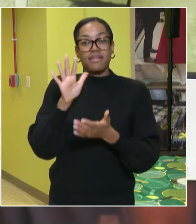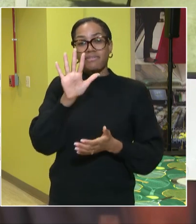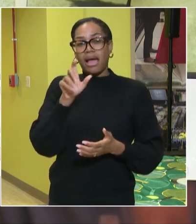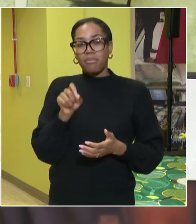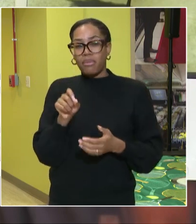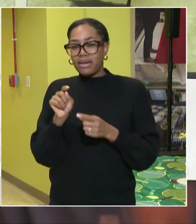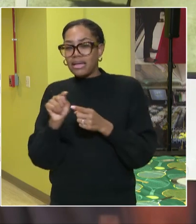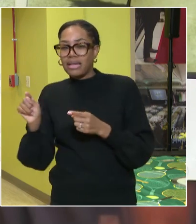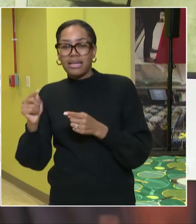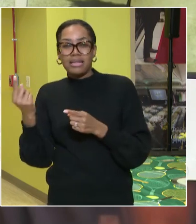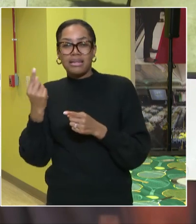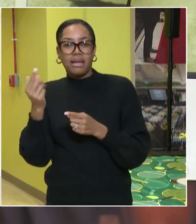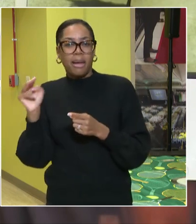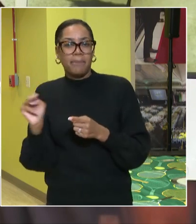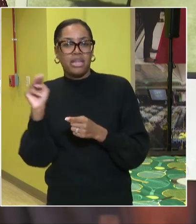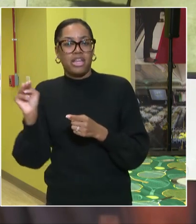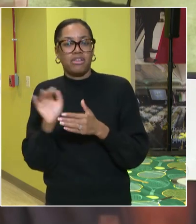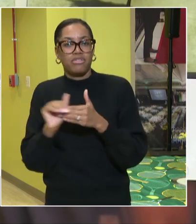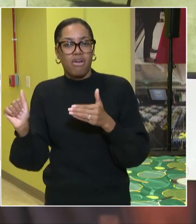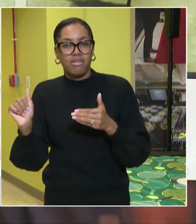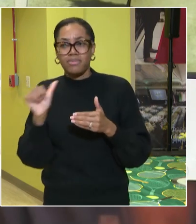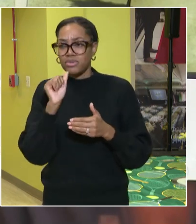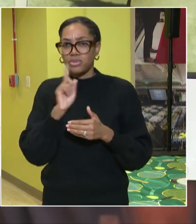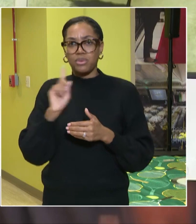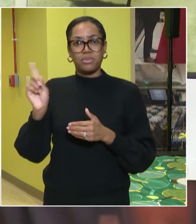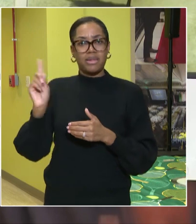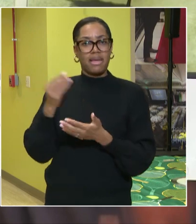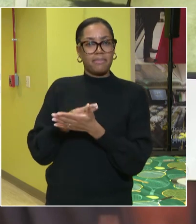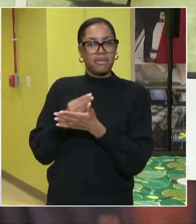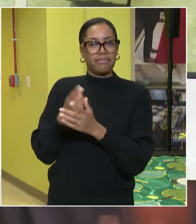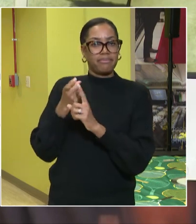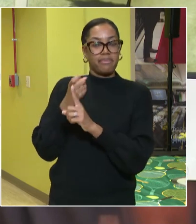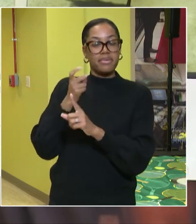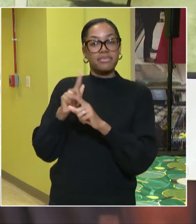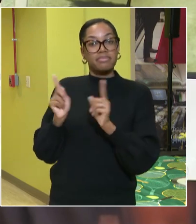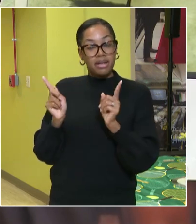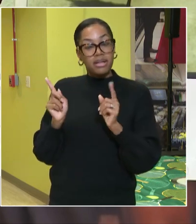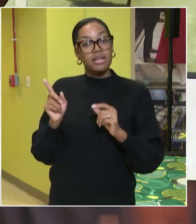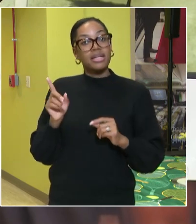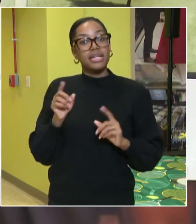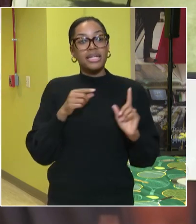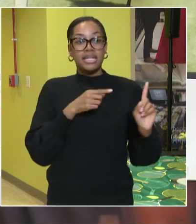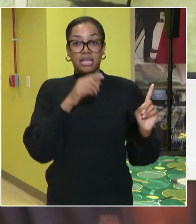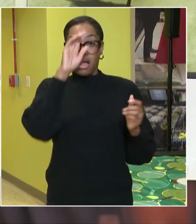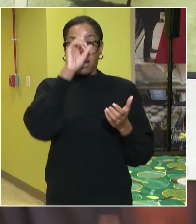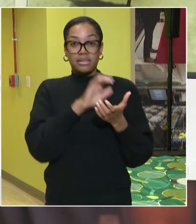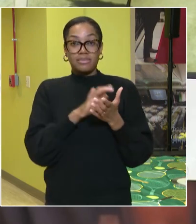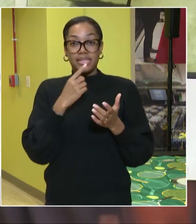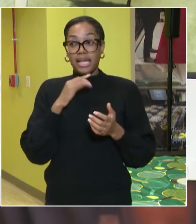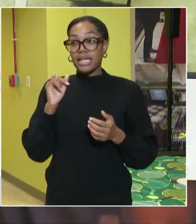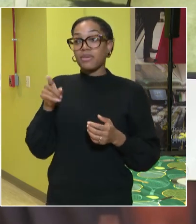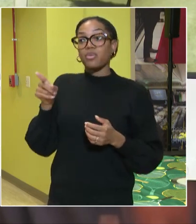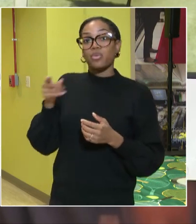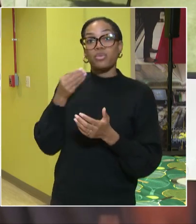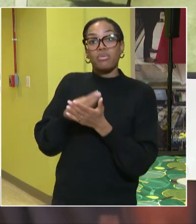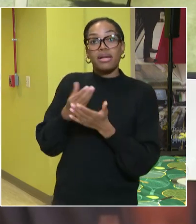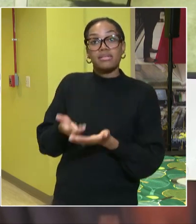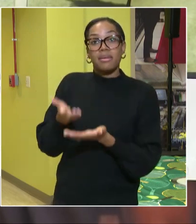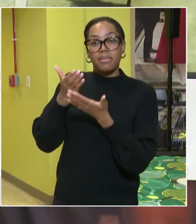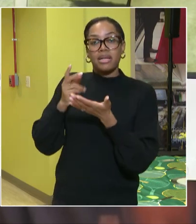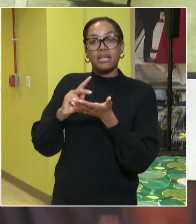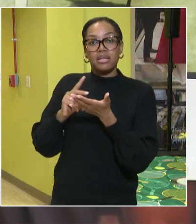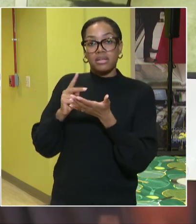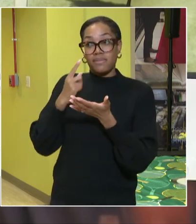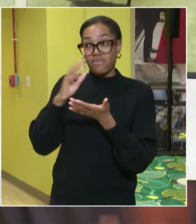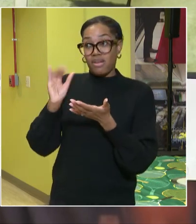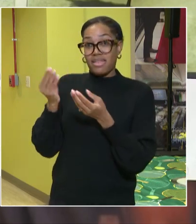million dollars. I don't know where that price came from. He did designate that if I could raise the money, this